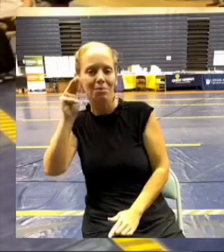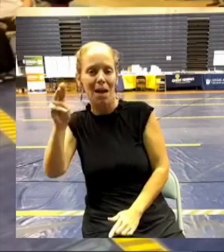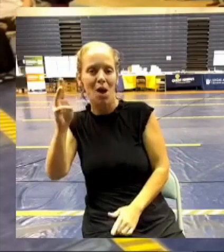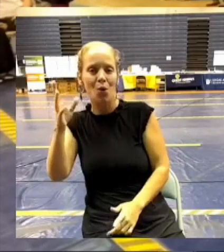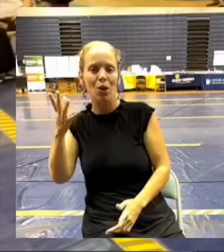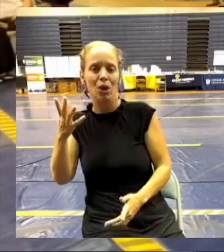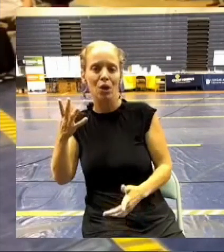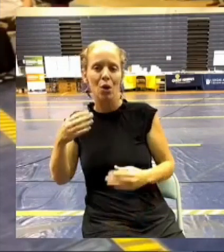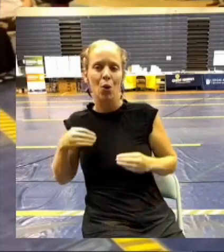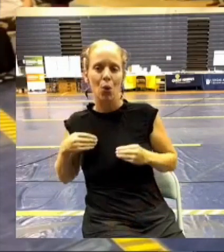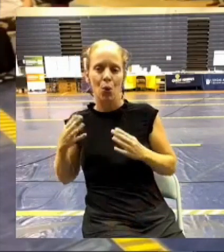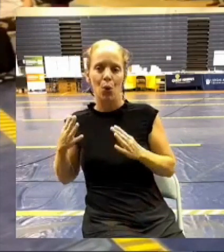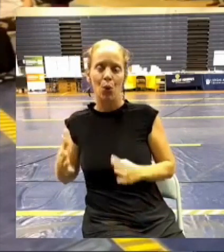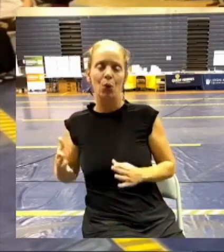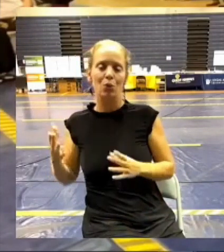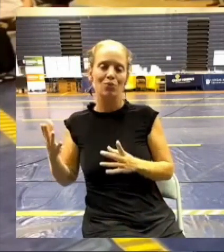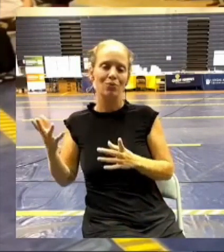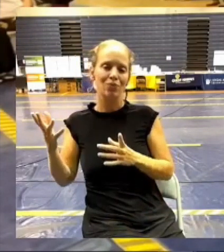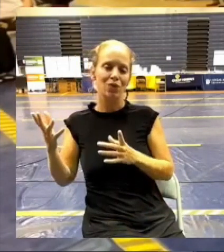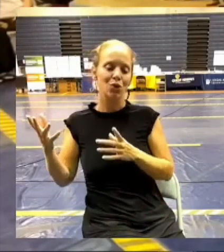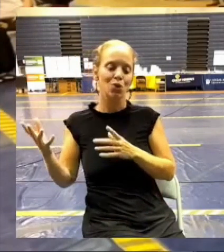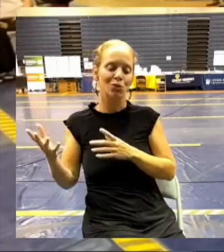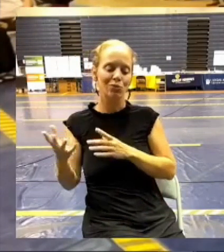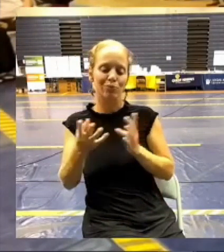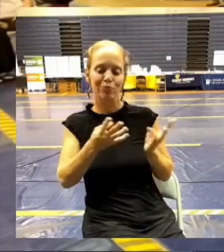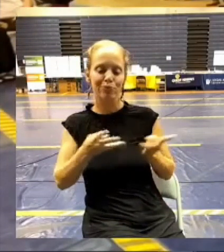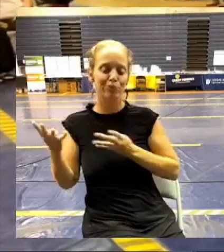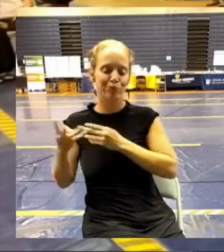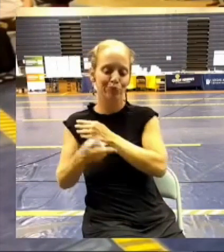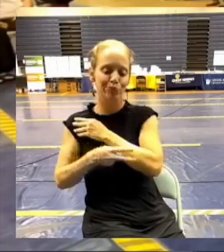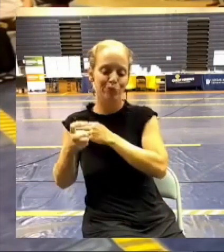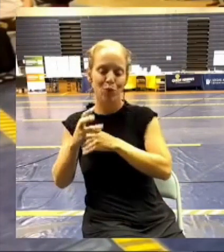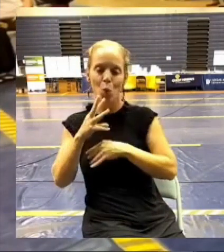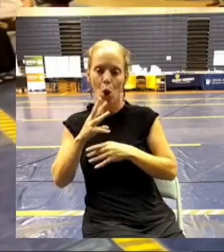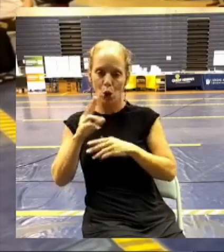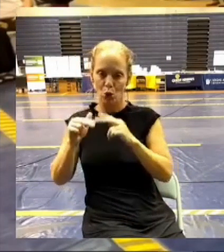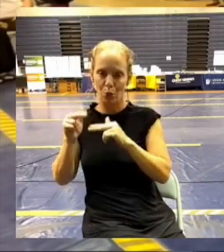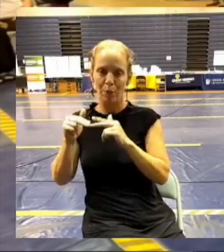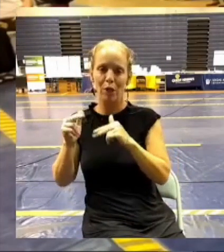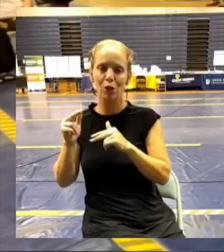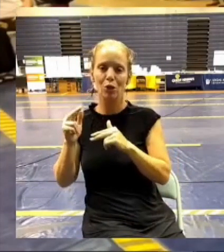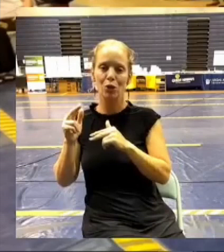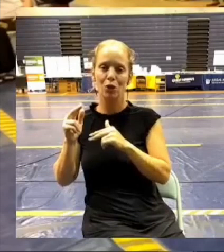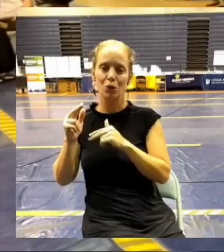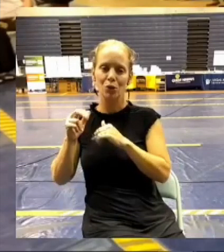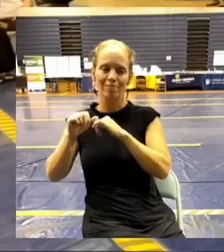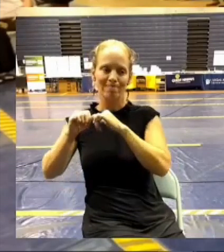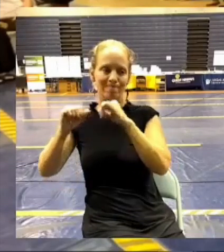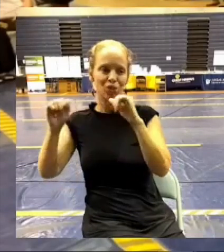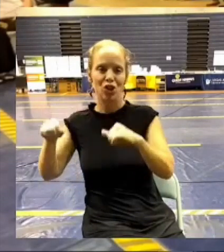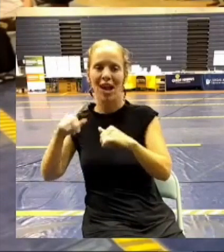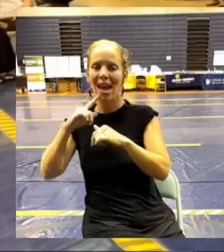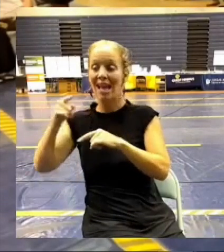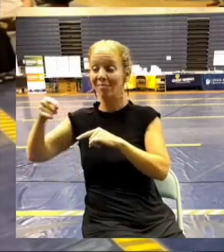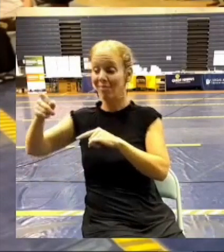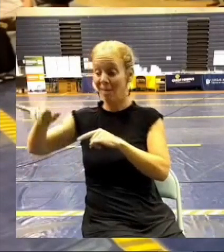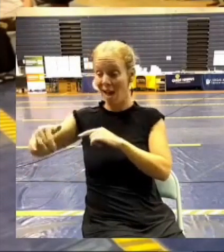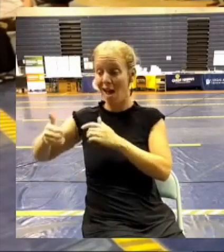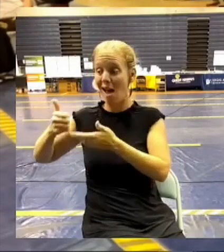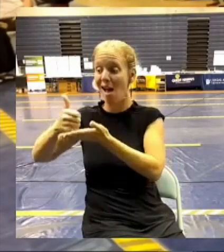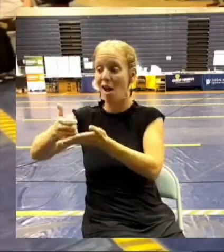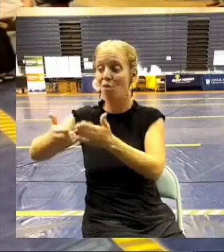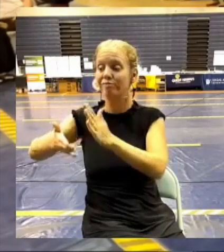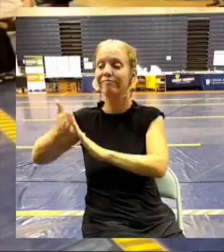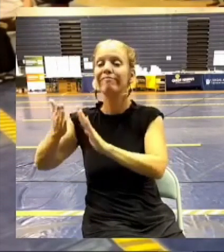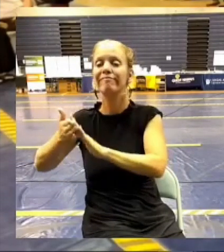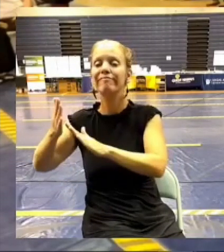Maui, to get water to build these structures and also to facilitate other developments that he